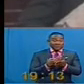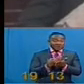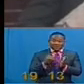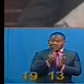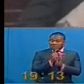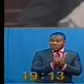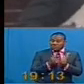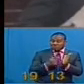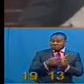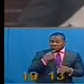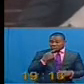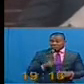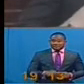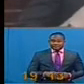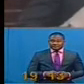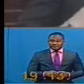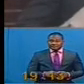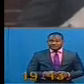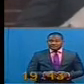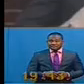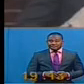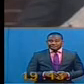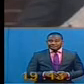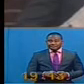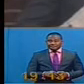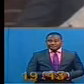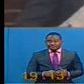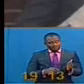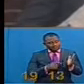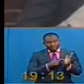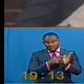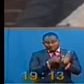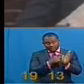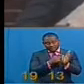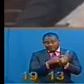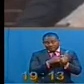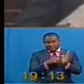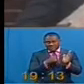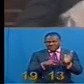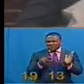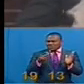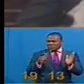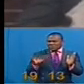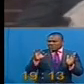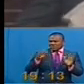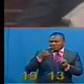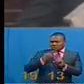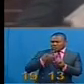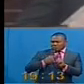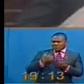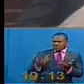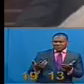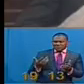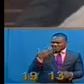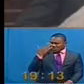Regulation. Instead, if you look at it, the chairman, they went up to 29 months. My first question